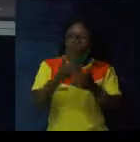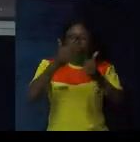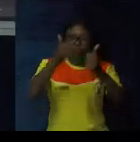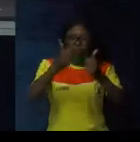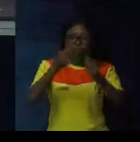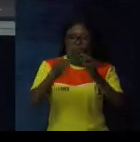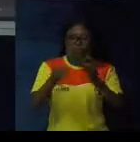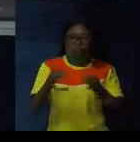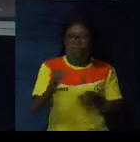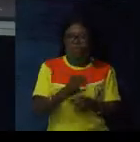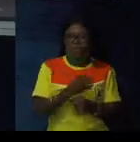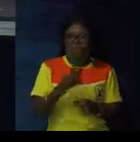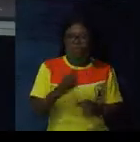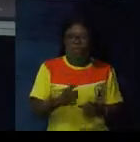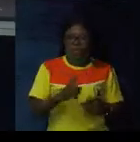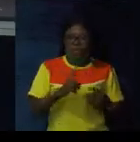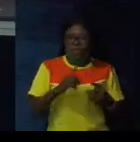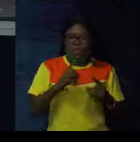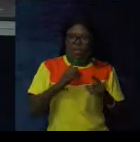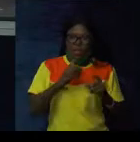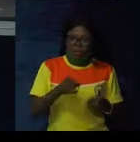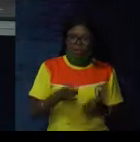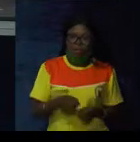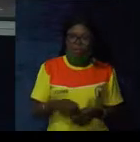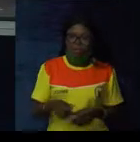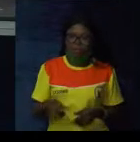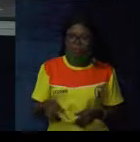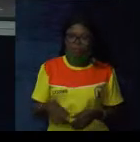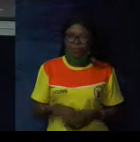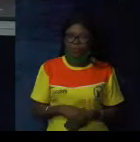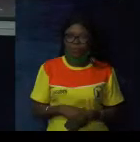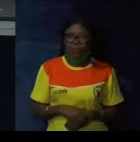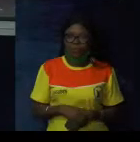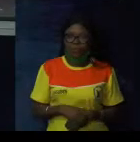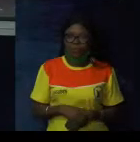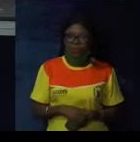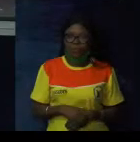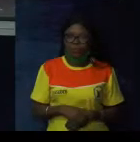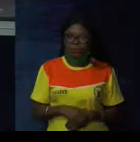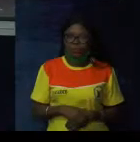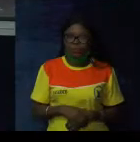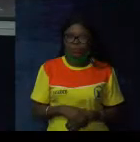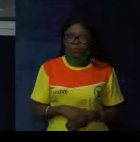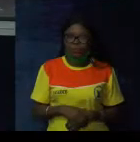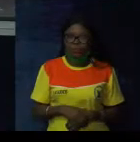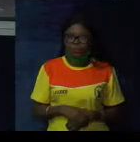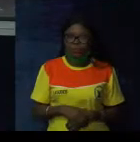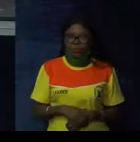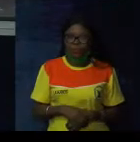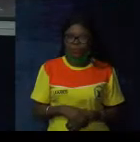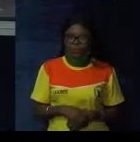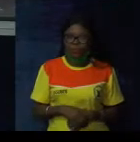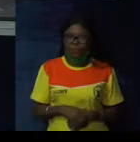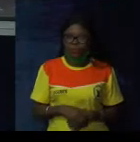Good job you if you got the answer. If not, perhaps you will see another question of the same type as we move on.